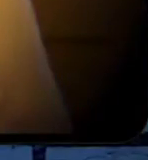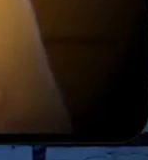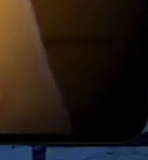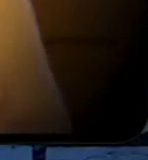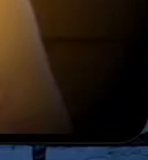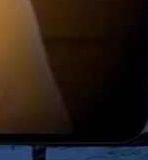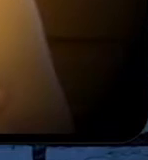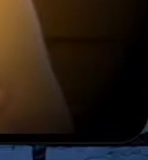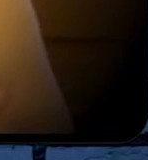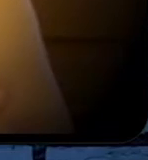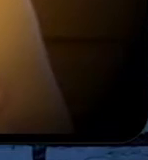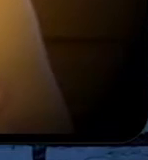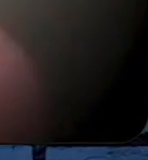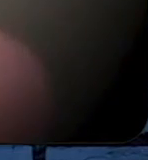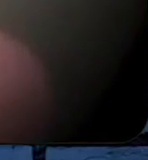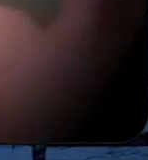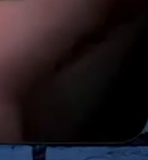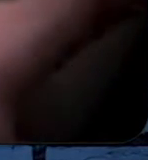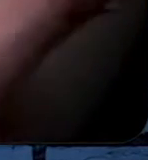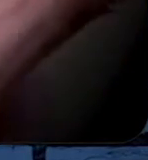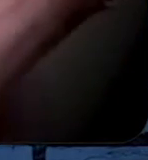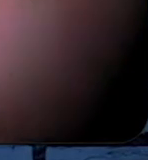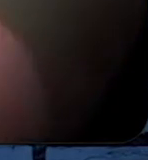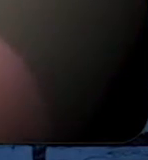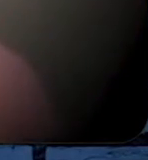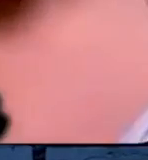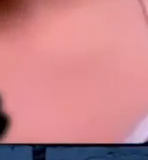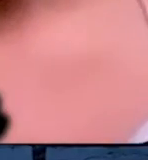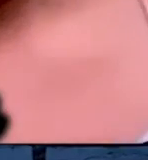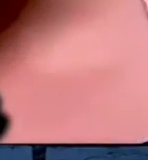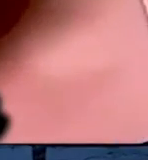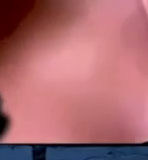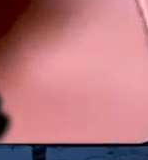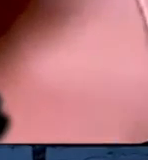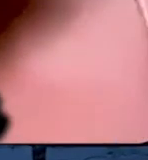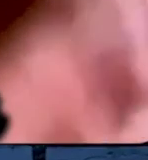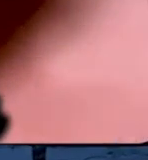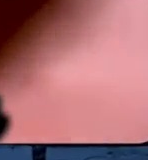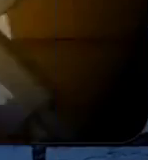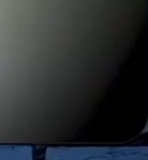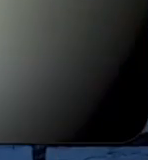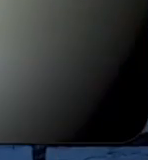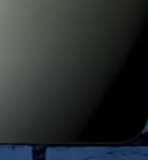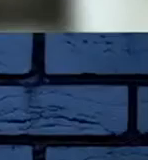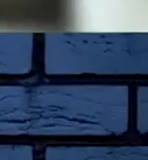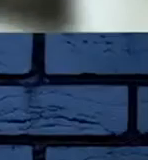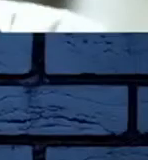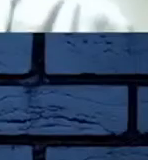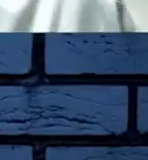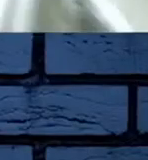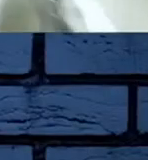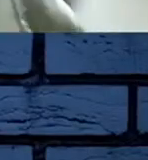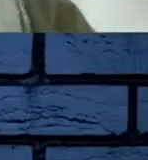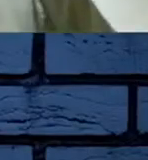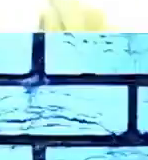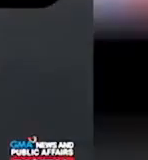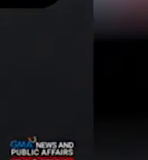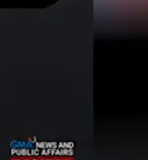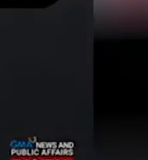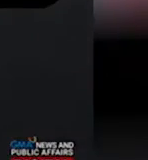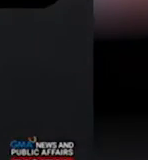Surprise guest, is that you, Kylene? Yes. Wow, tumama ako, yay! High five. Igan, grabe